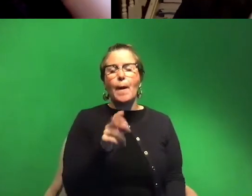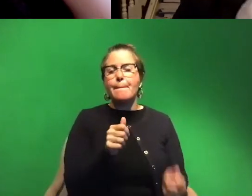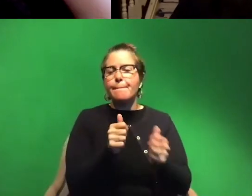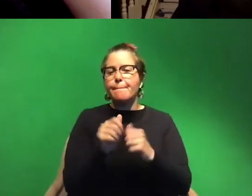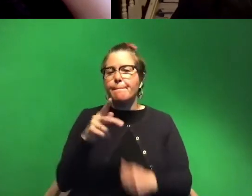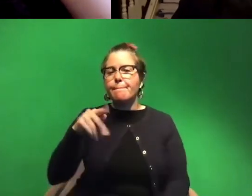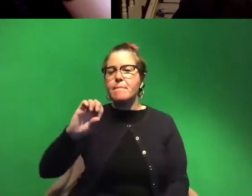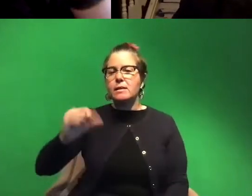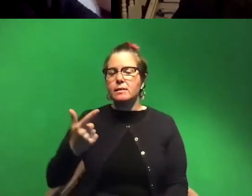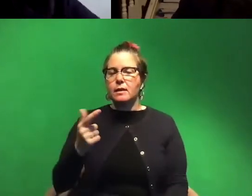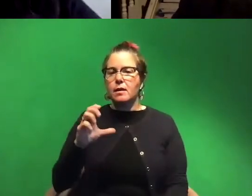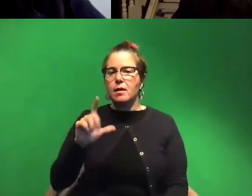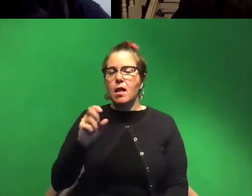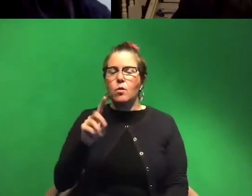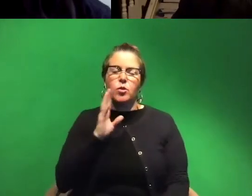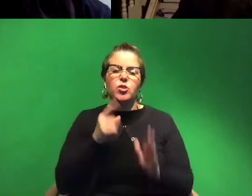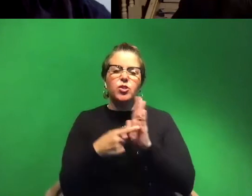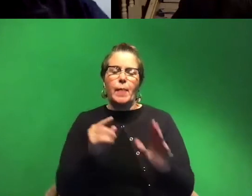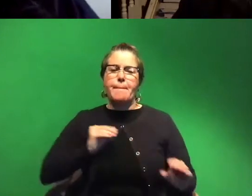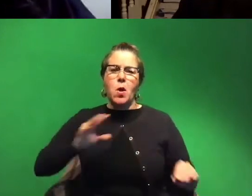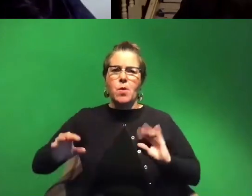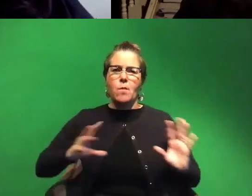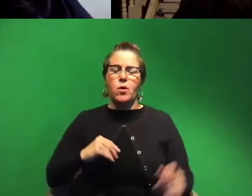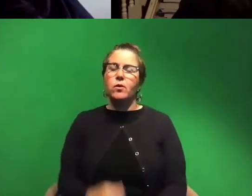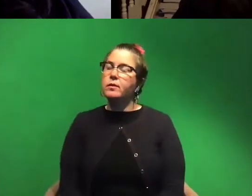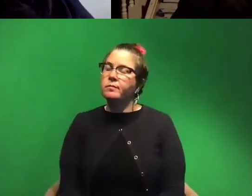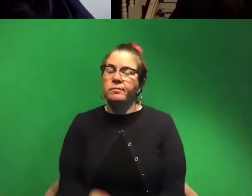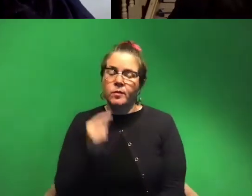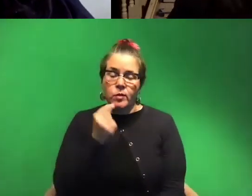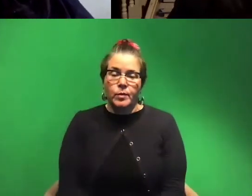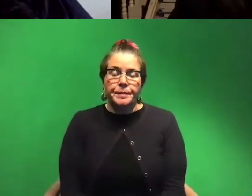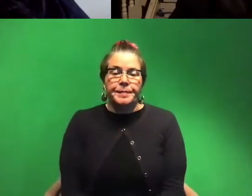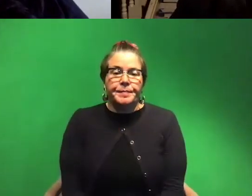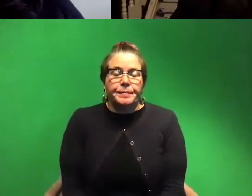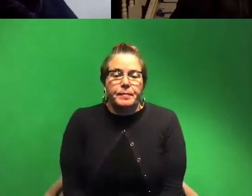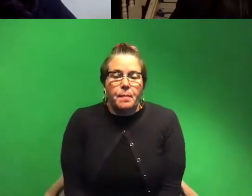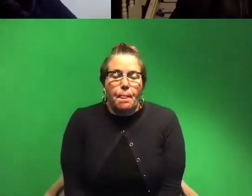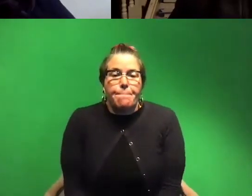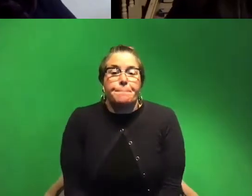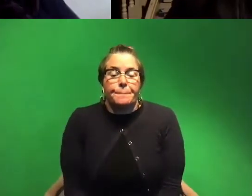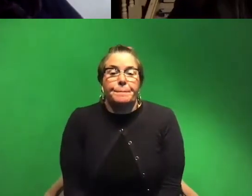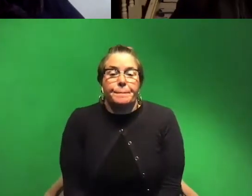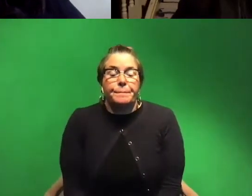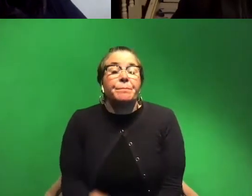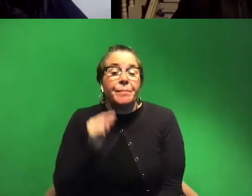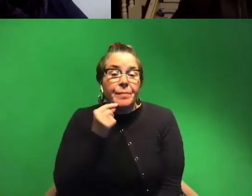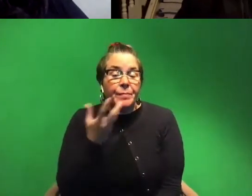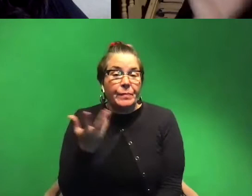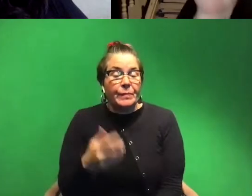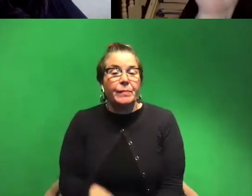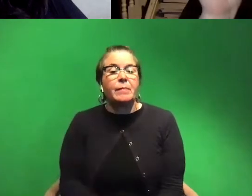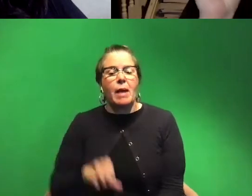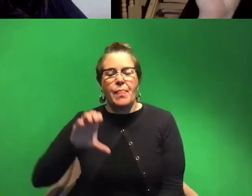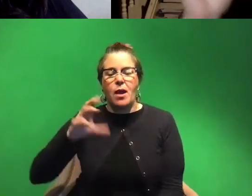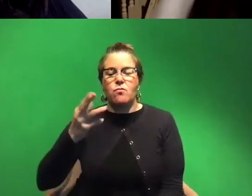that'll show you that strobe that Maria's talking about. It is so cool. Yeah, and the cool thing about chromatophores is that